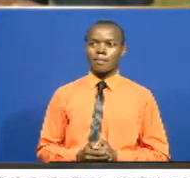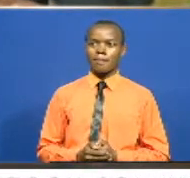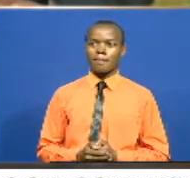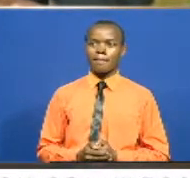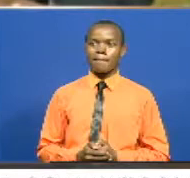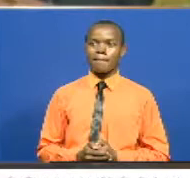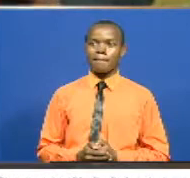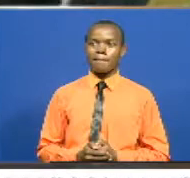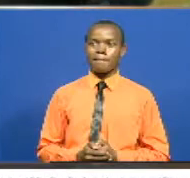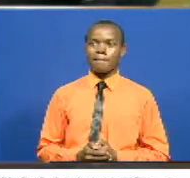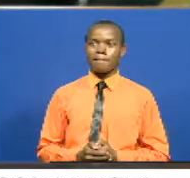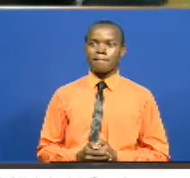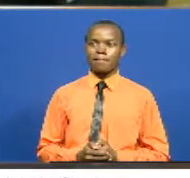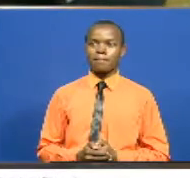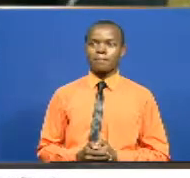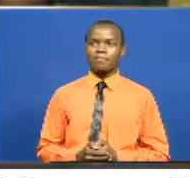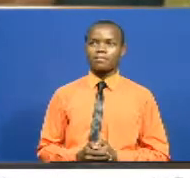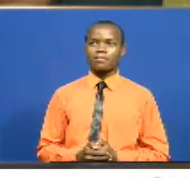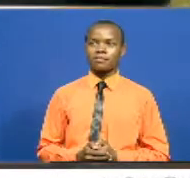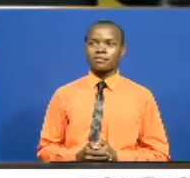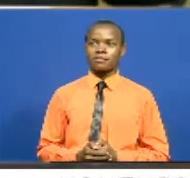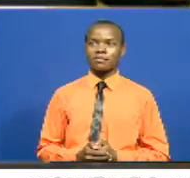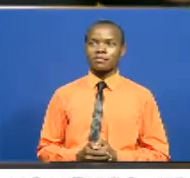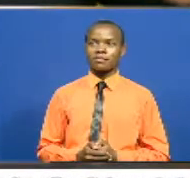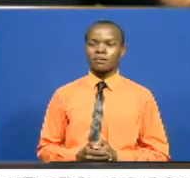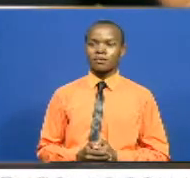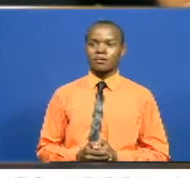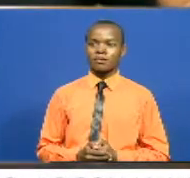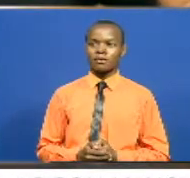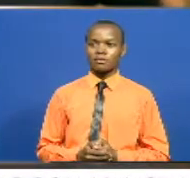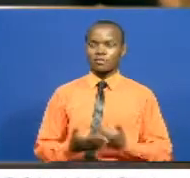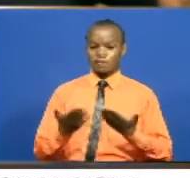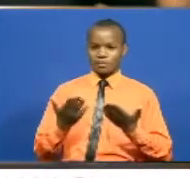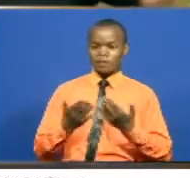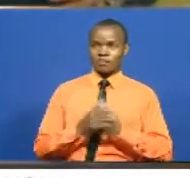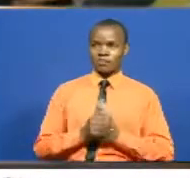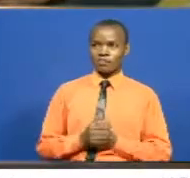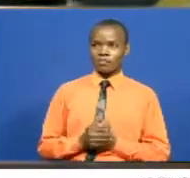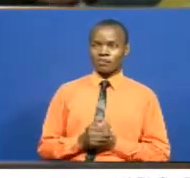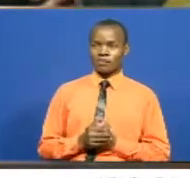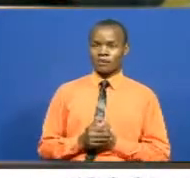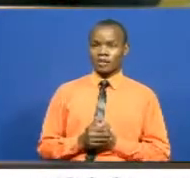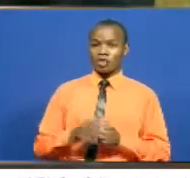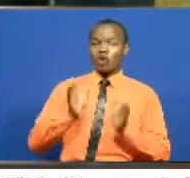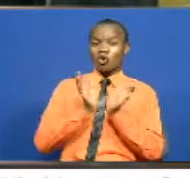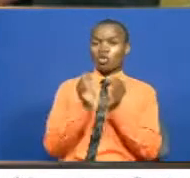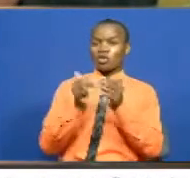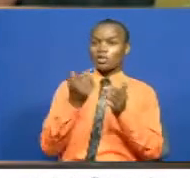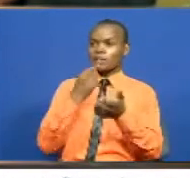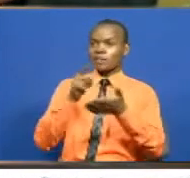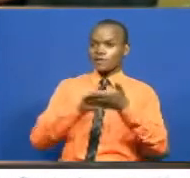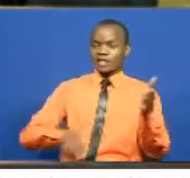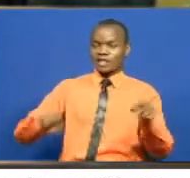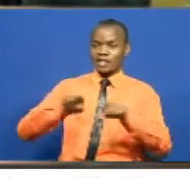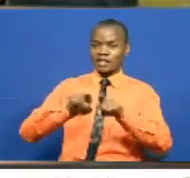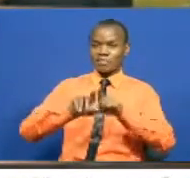Are this for me? Yes, that's for you, Joao. You know, in reaction to what Coach Sadat has said and your outlook